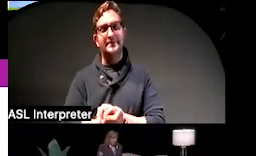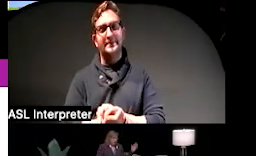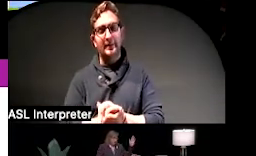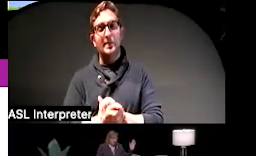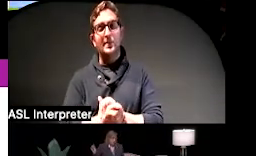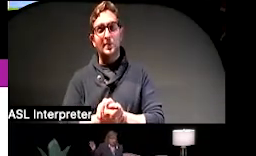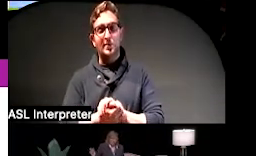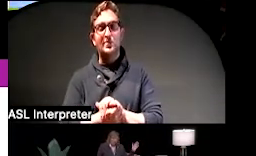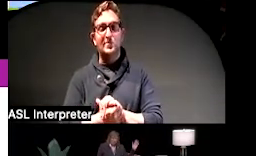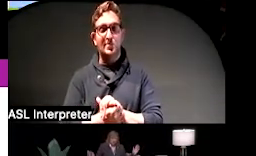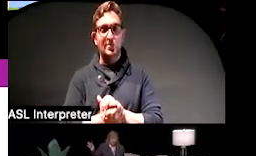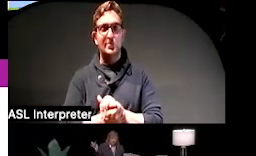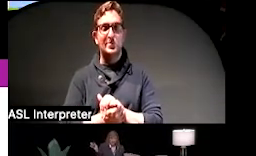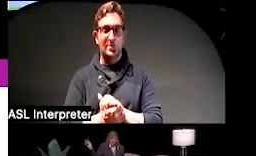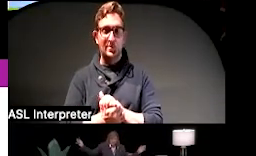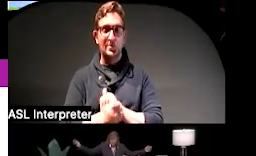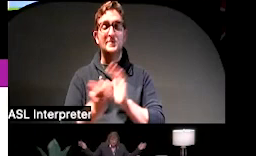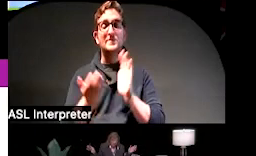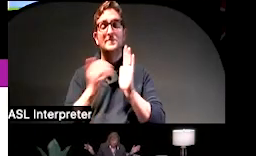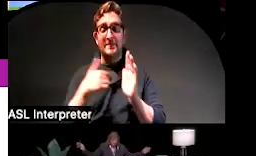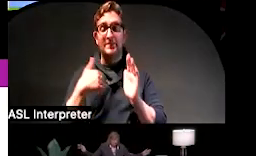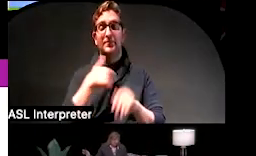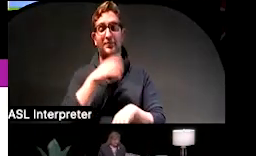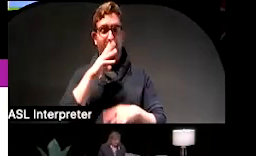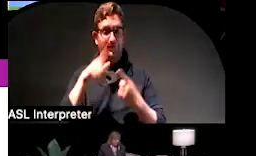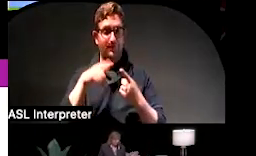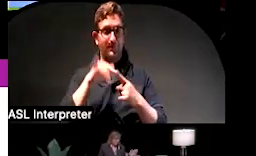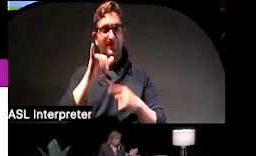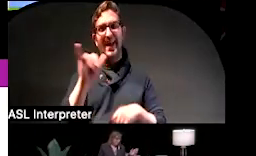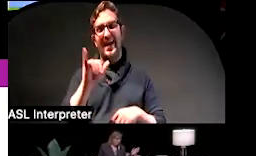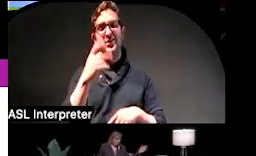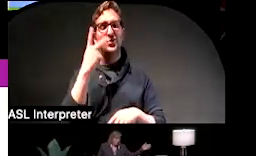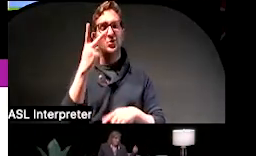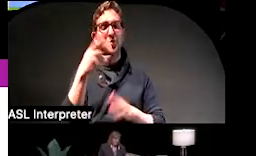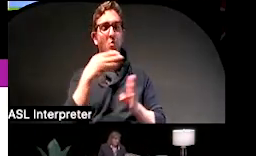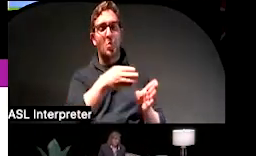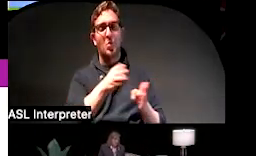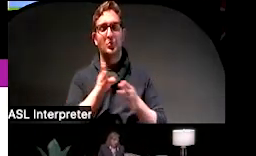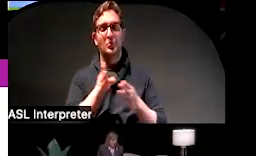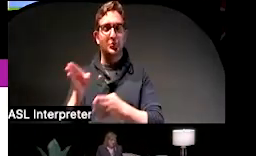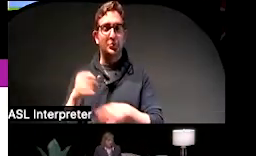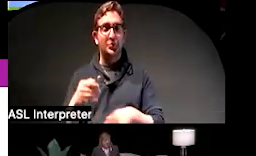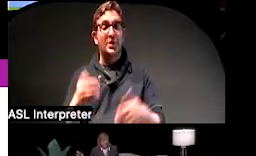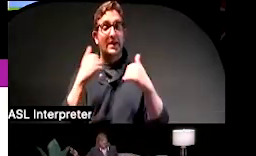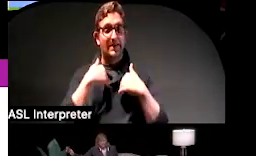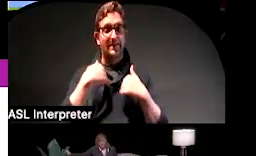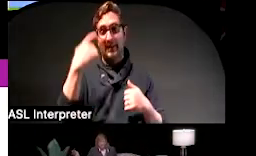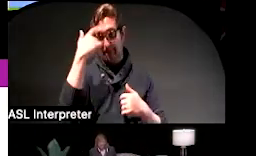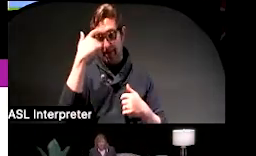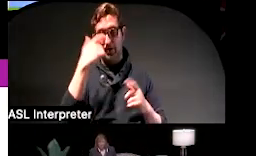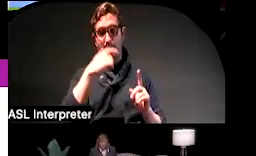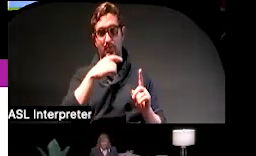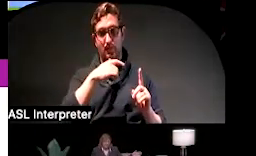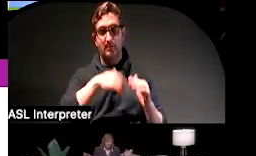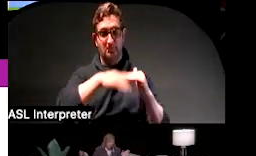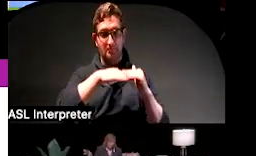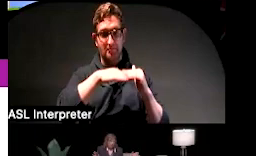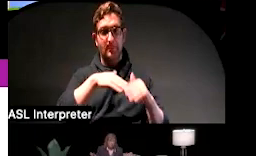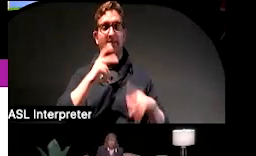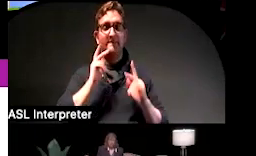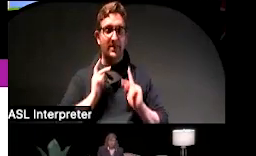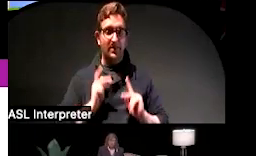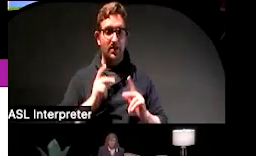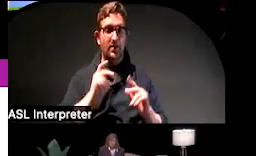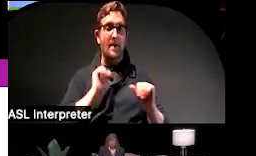So again, when we talk about these things, it's like two roads, you know. Is there mental capacity, physical ability? You know, what